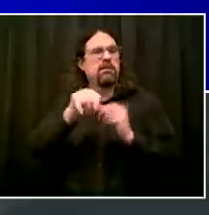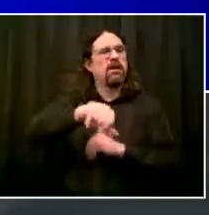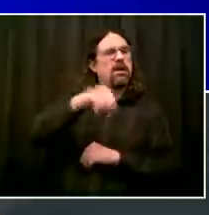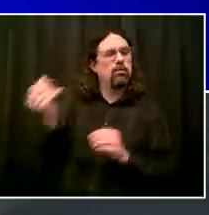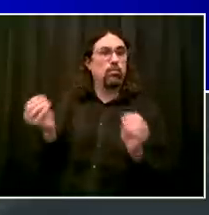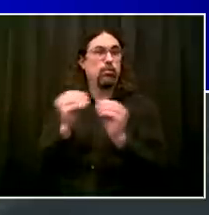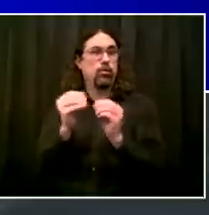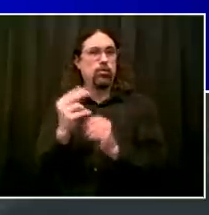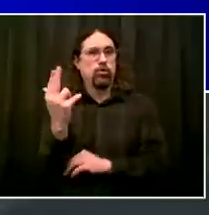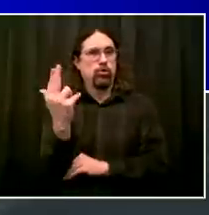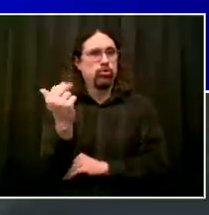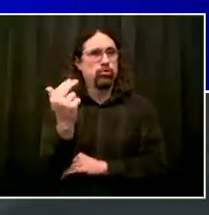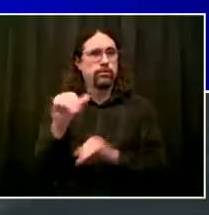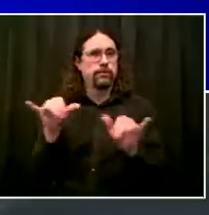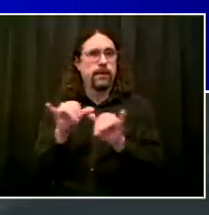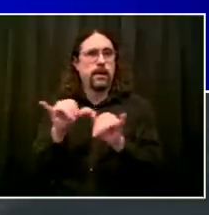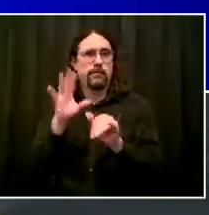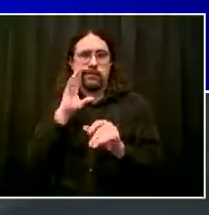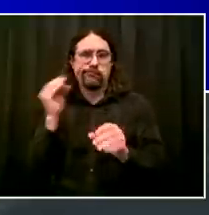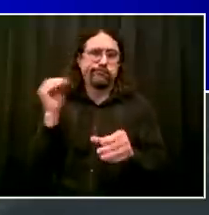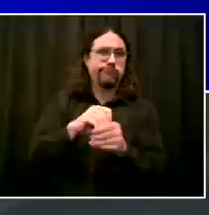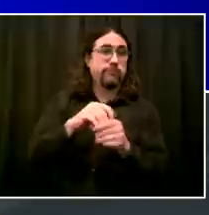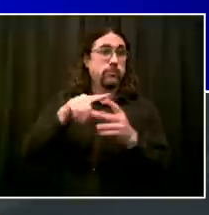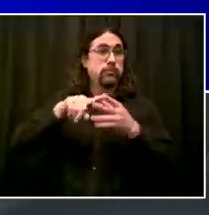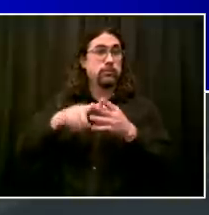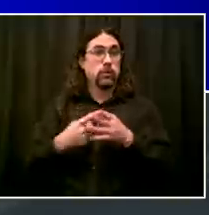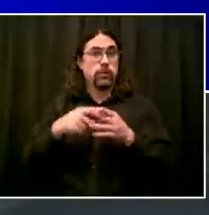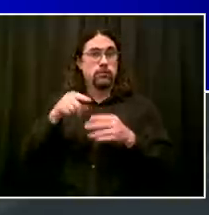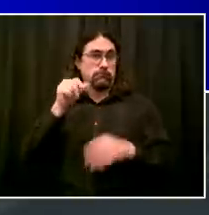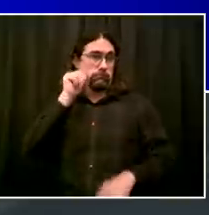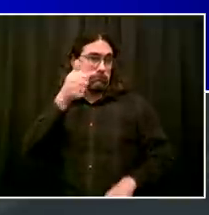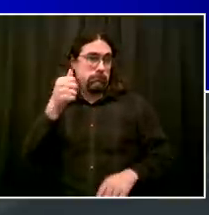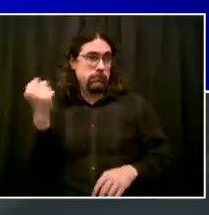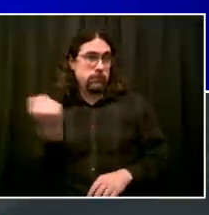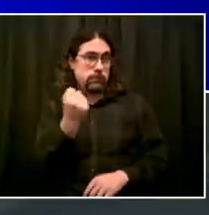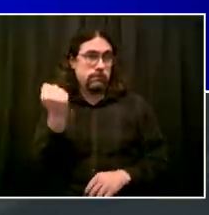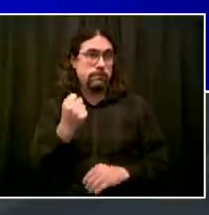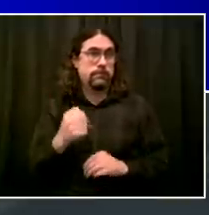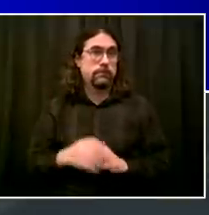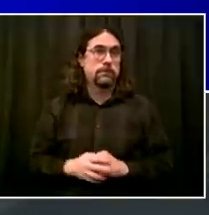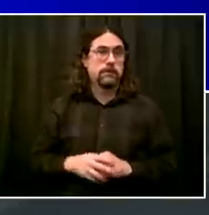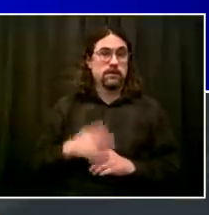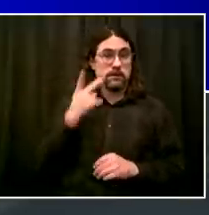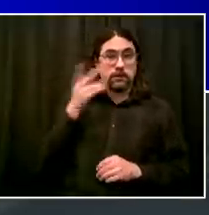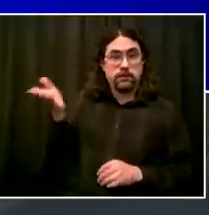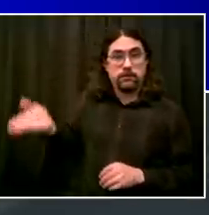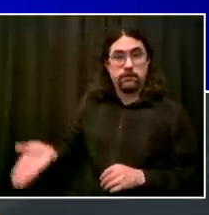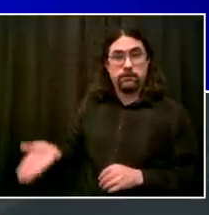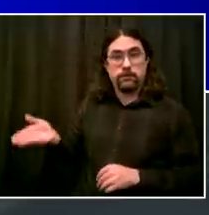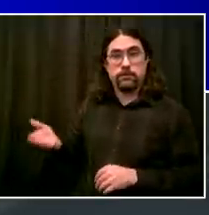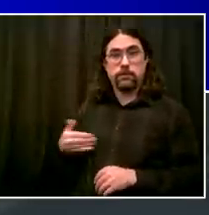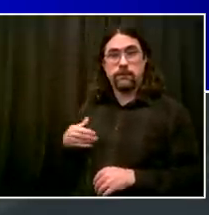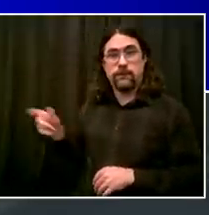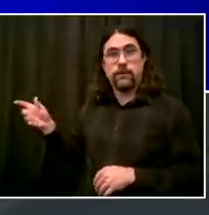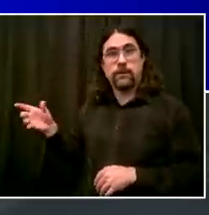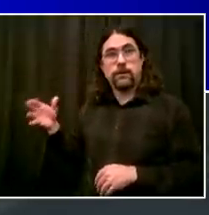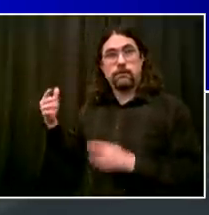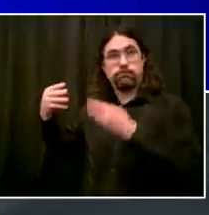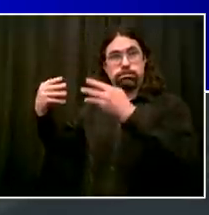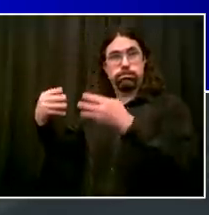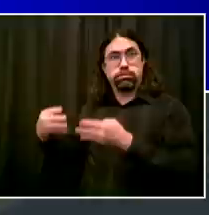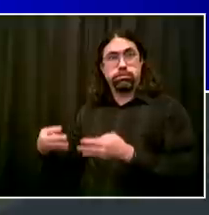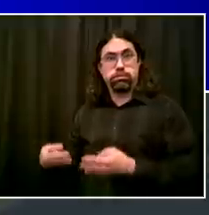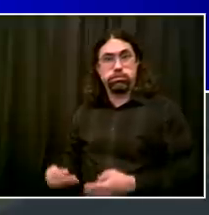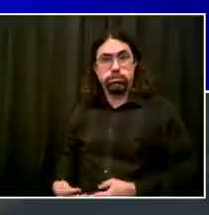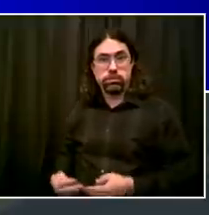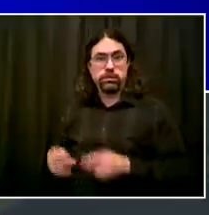locations. We have 1.8 miles managed by local partners, local organizations that we're working with closely to